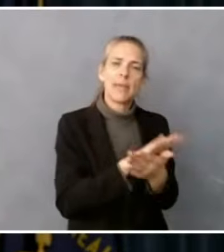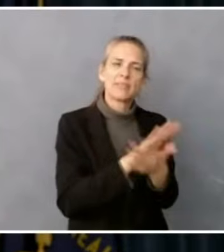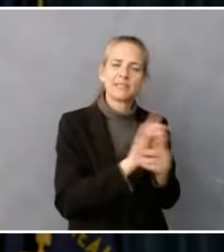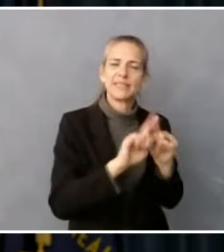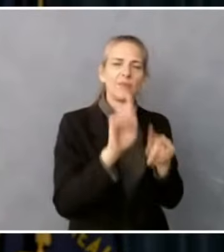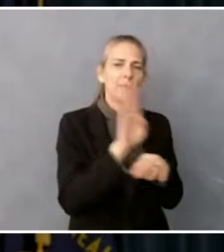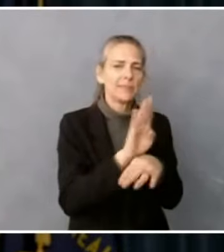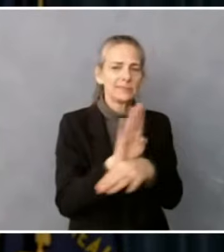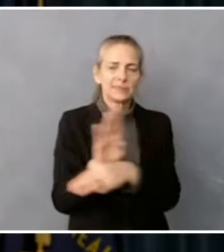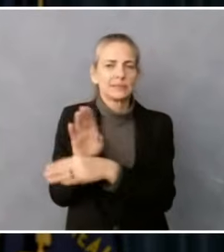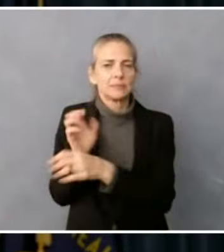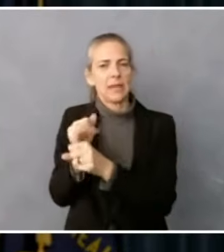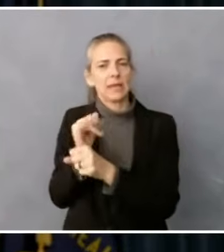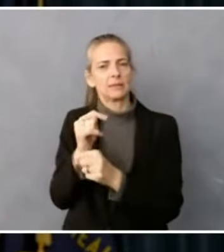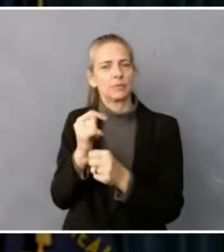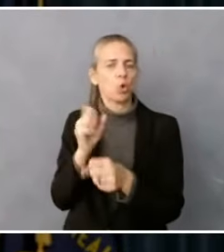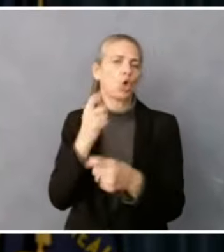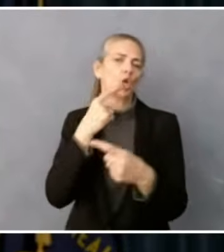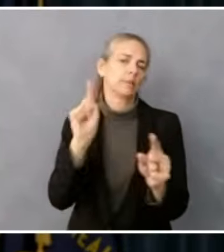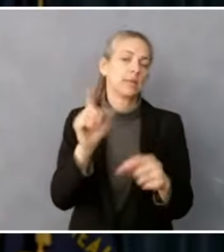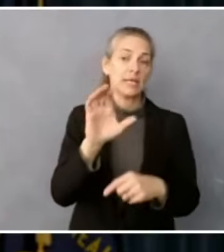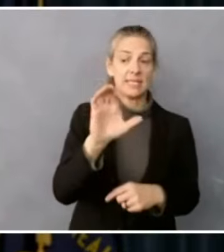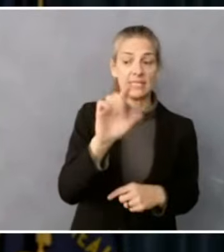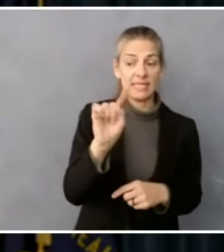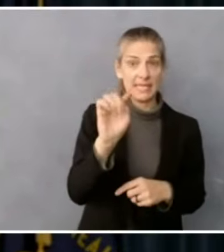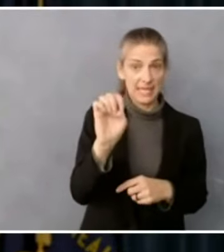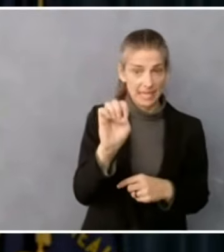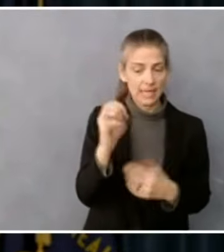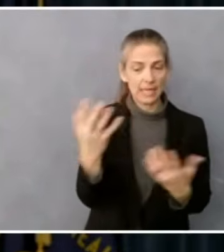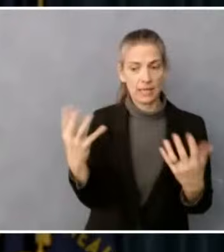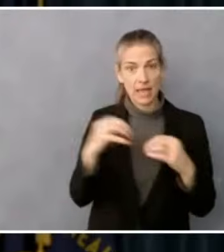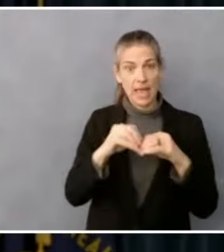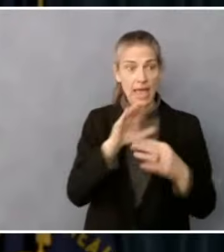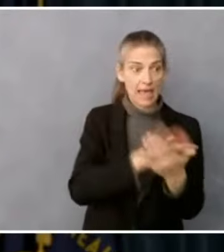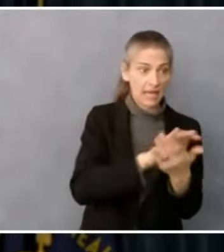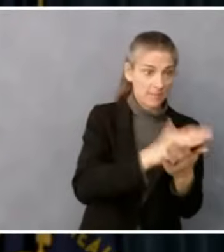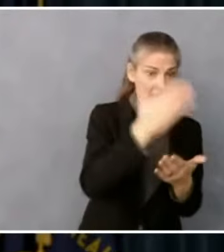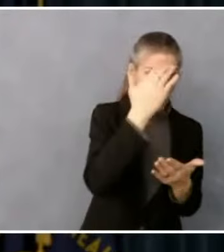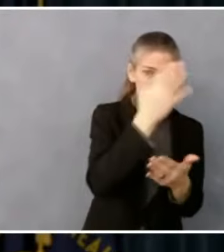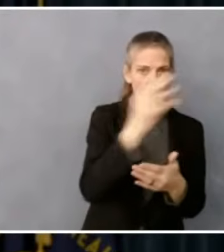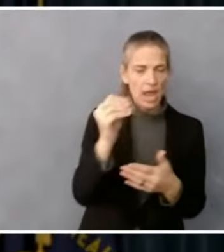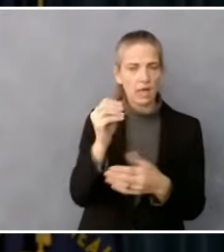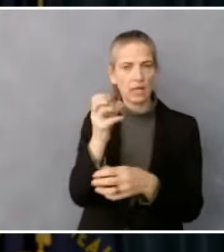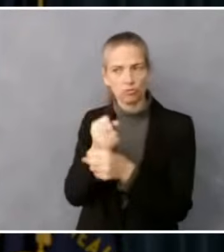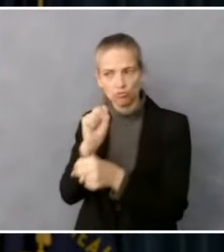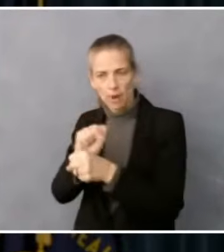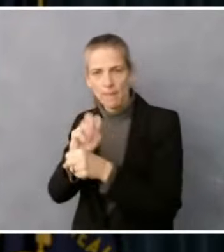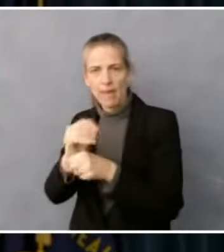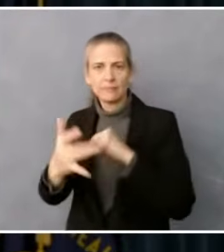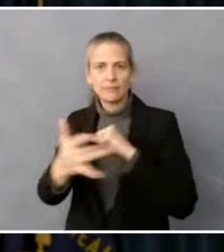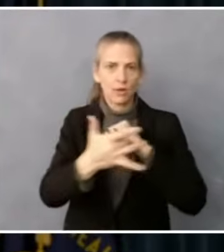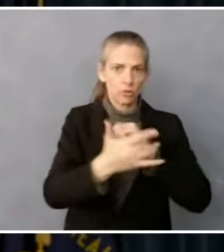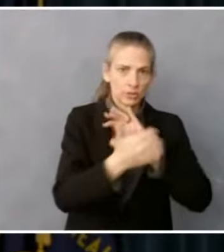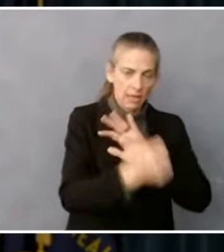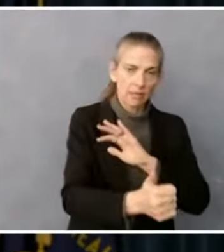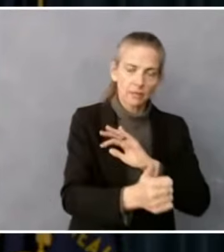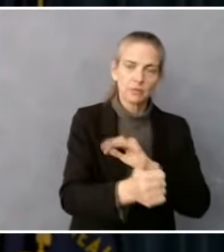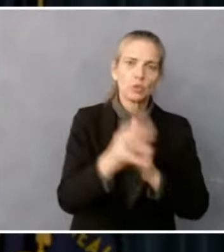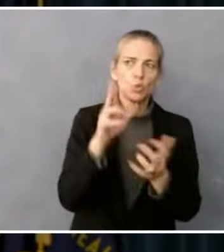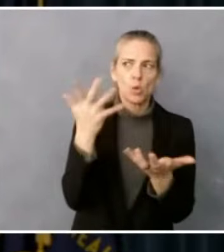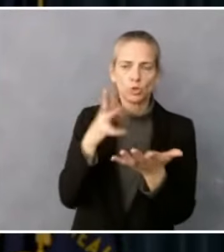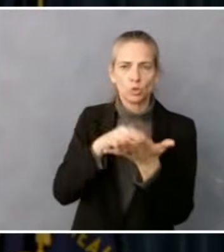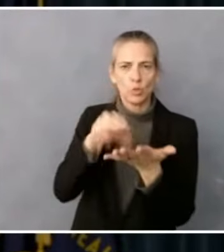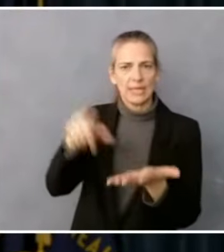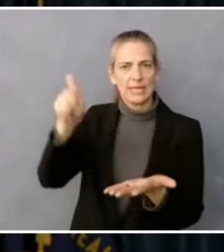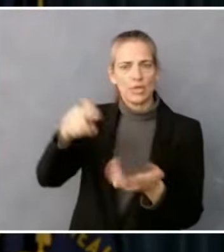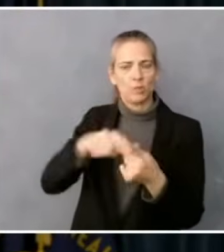that education work. CTE blends academic knowledge and employability and technical skills students need to